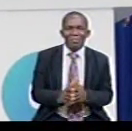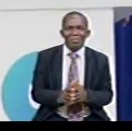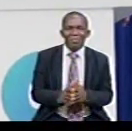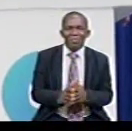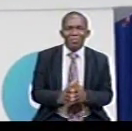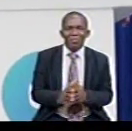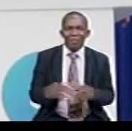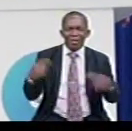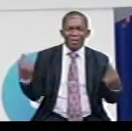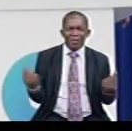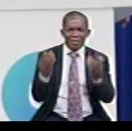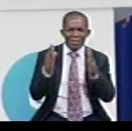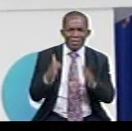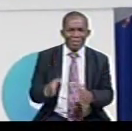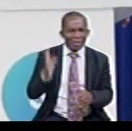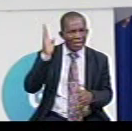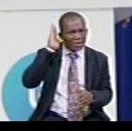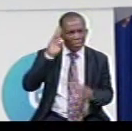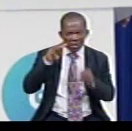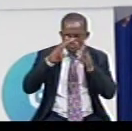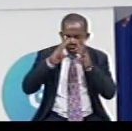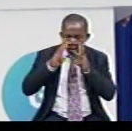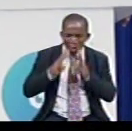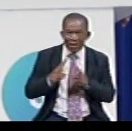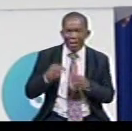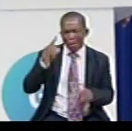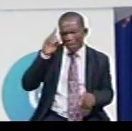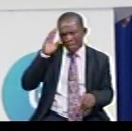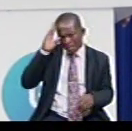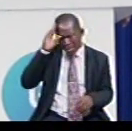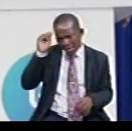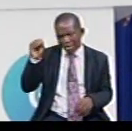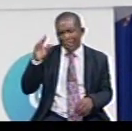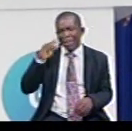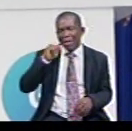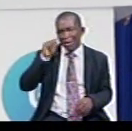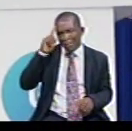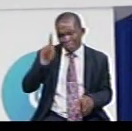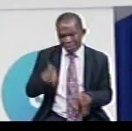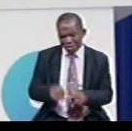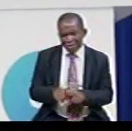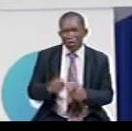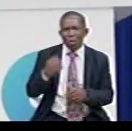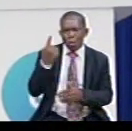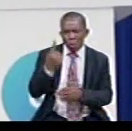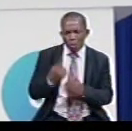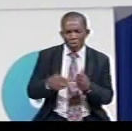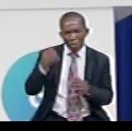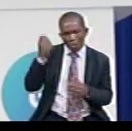Sinners will cry, men and brethren, what shall I do to be saved?